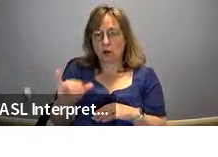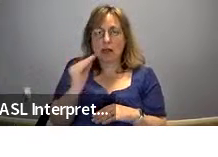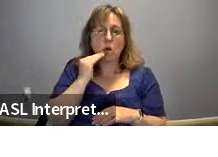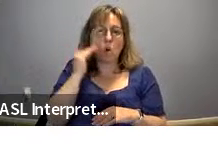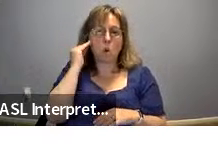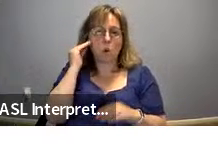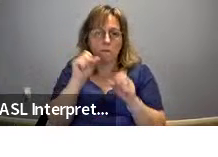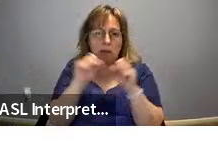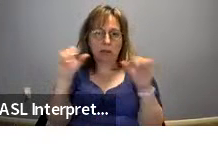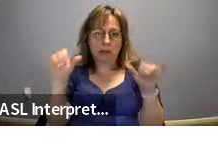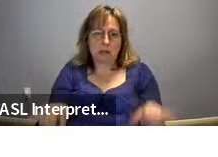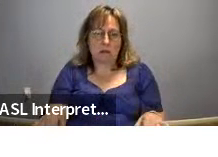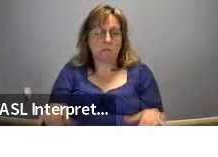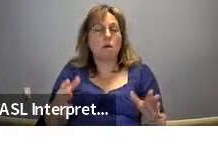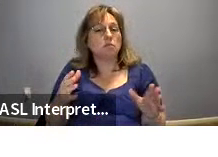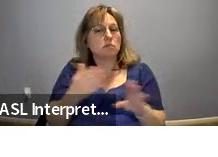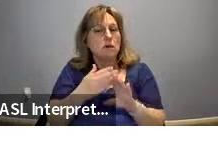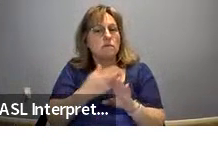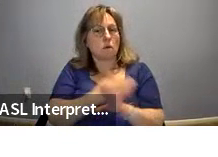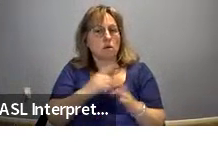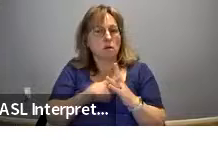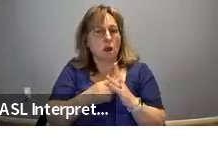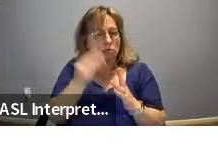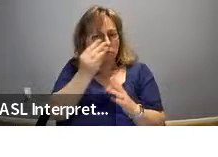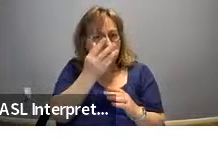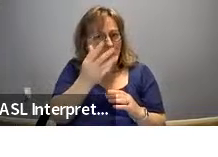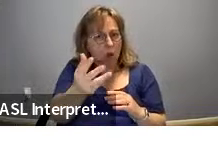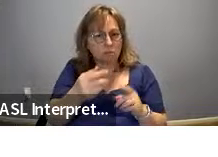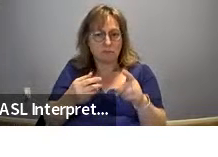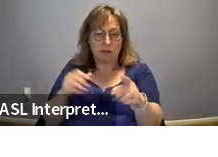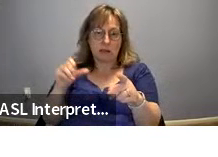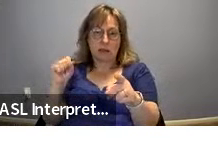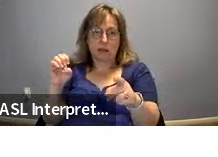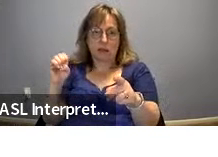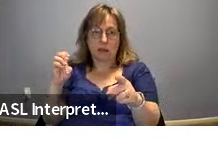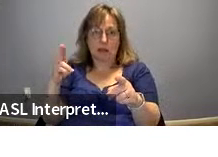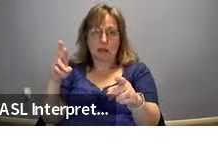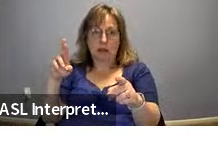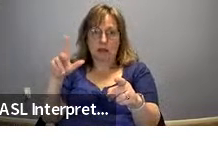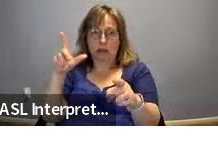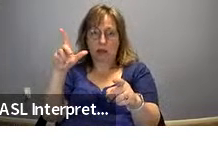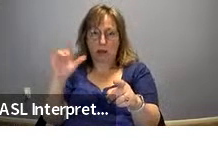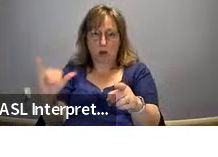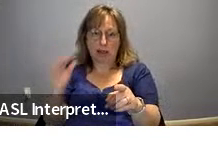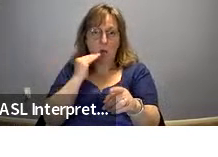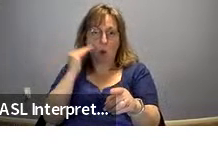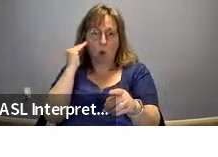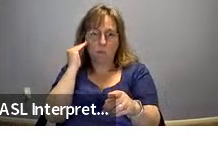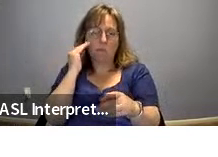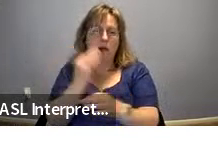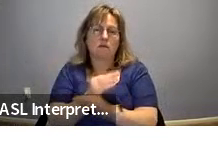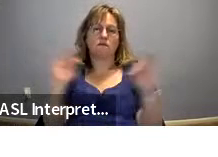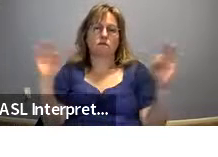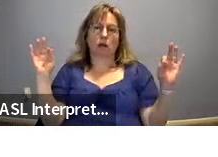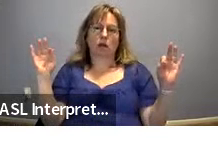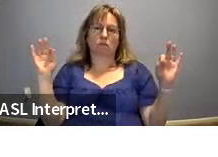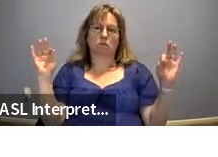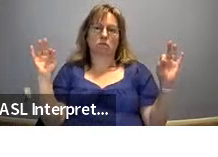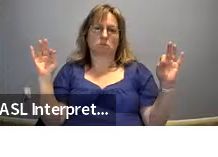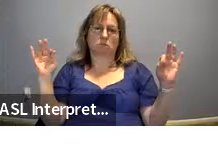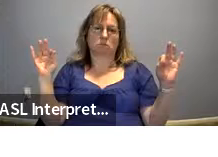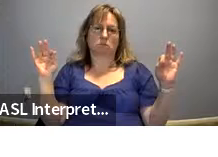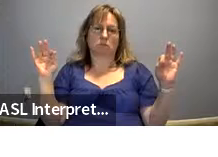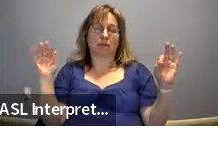that, I want you to know that Securely Home is a free feature that's included with our school's